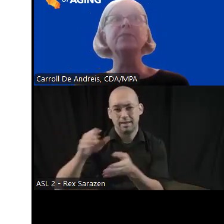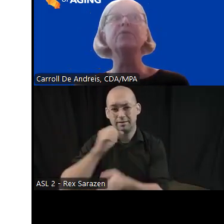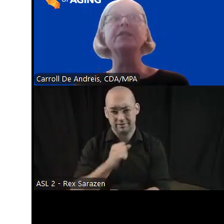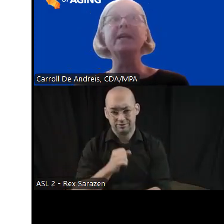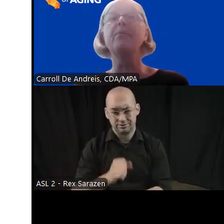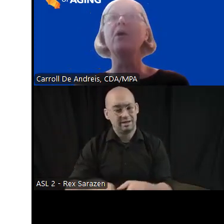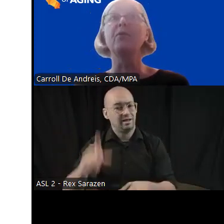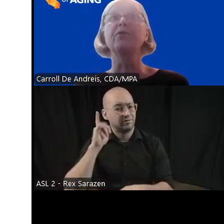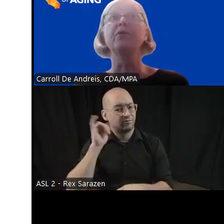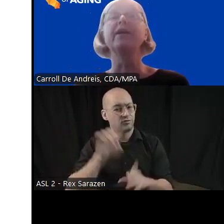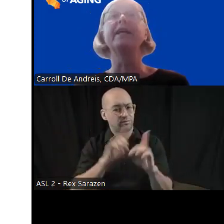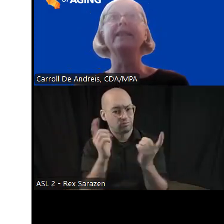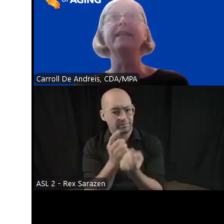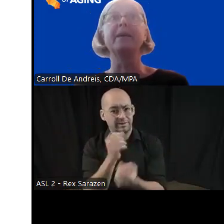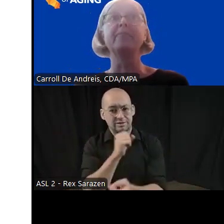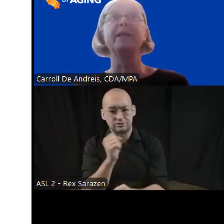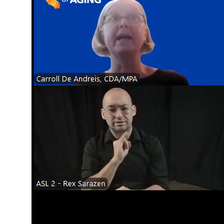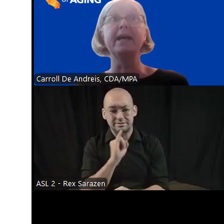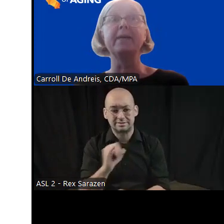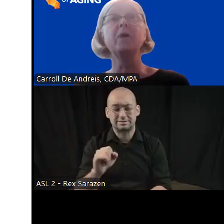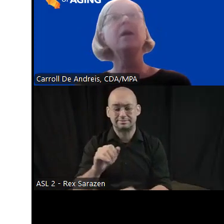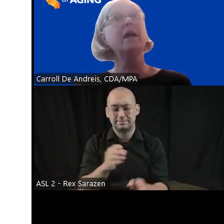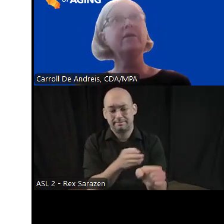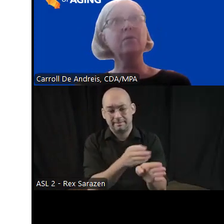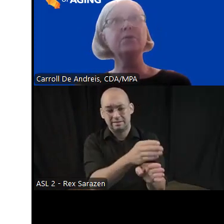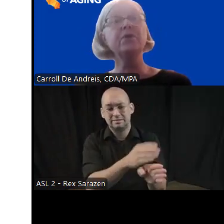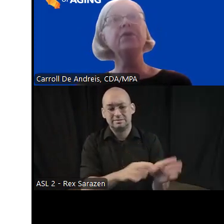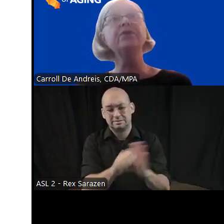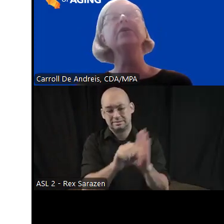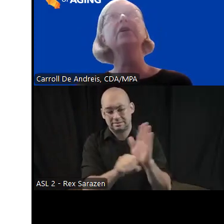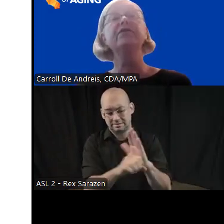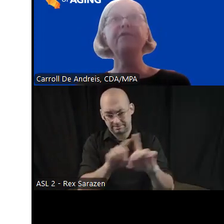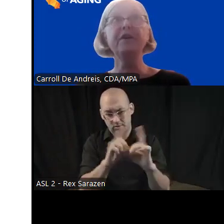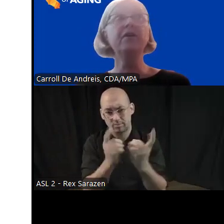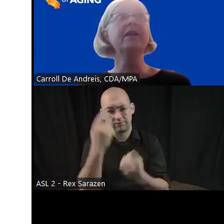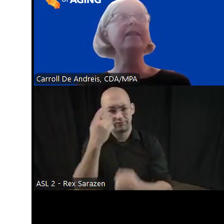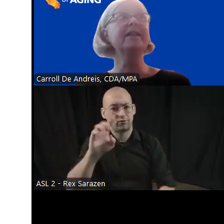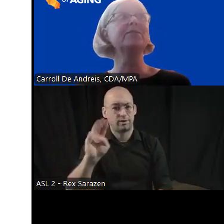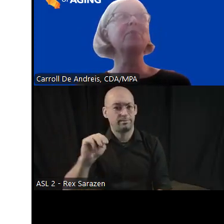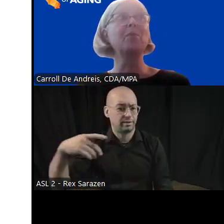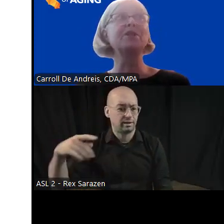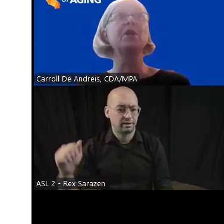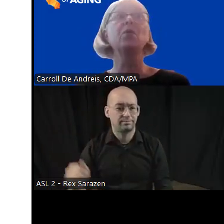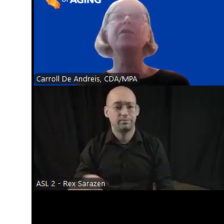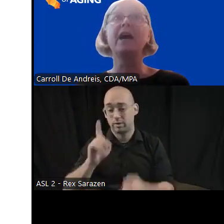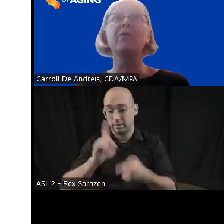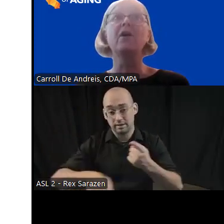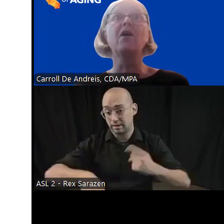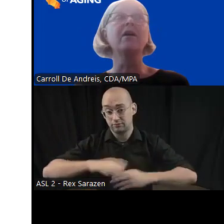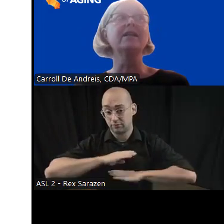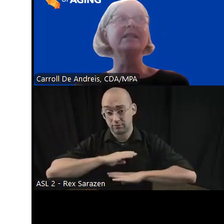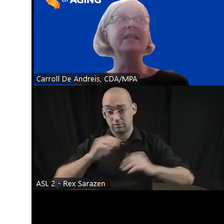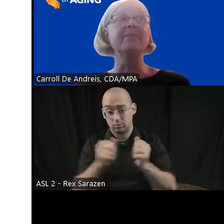the principal state partner in the MPA. And of course, we couldn't fulfill this purpose